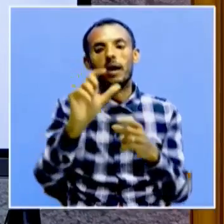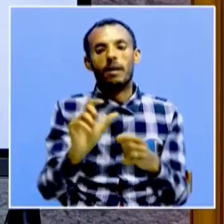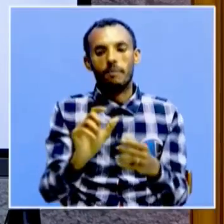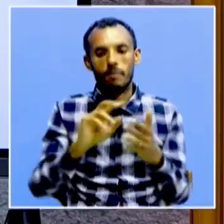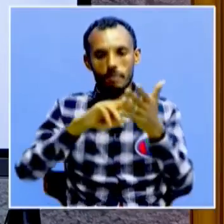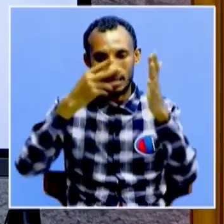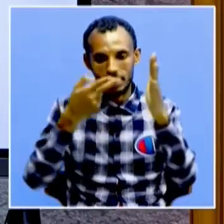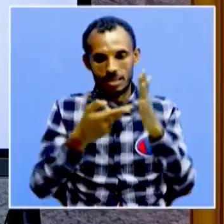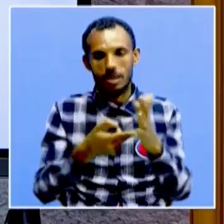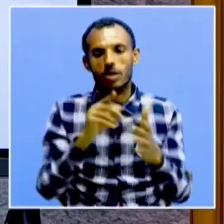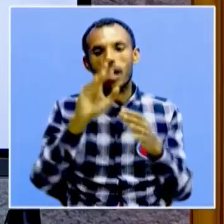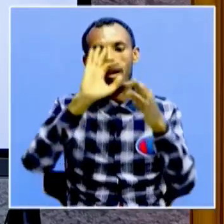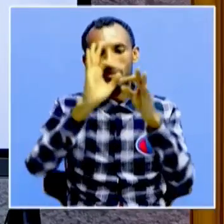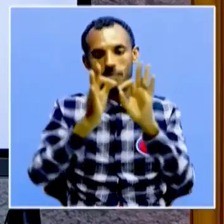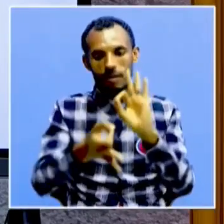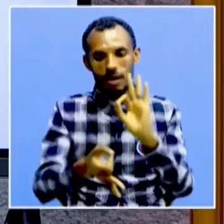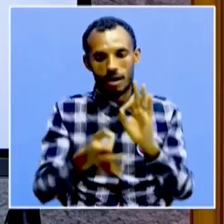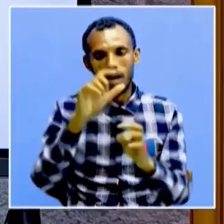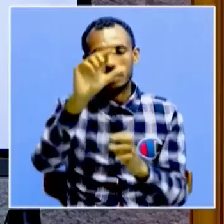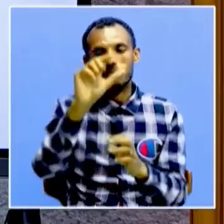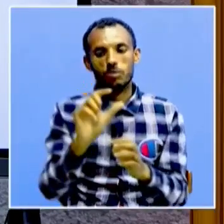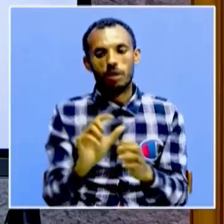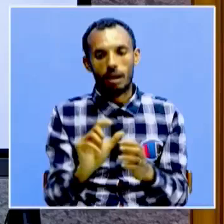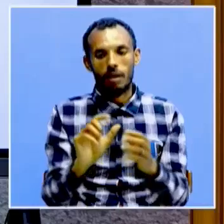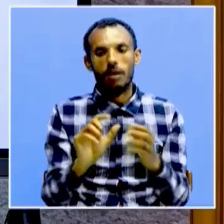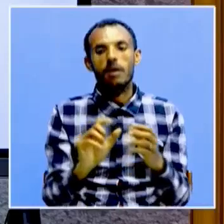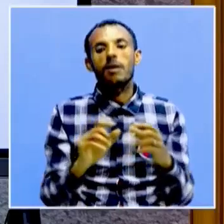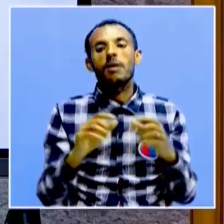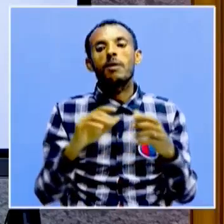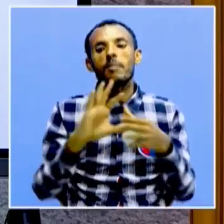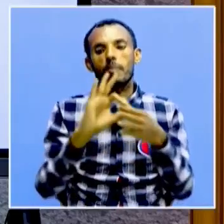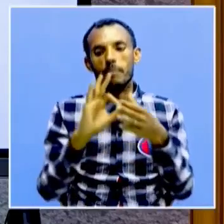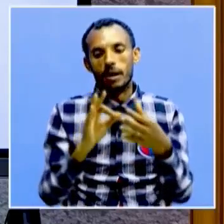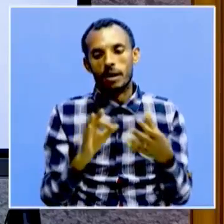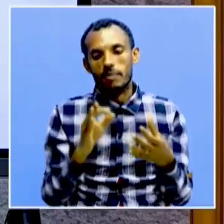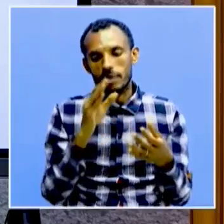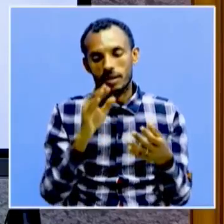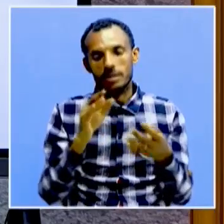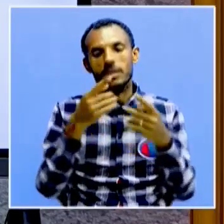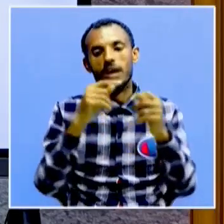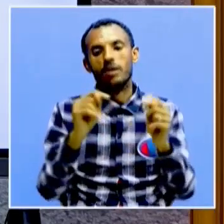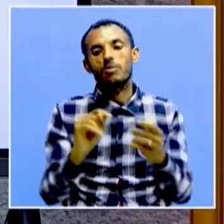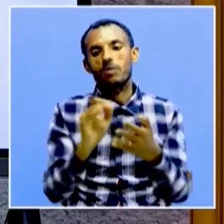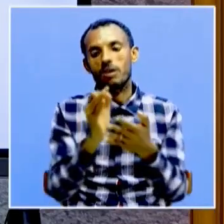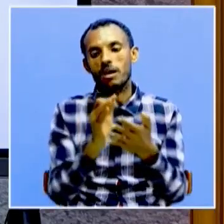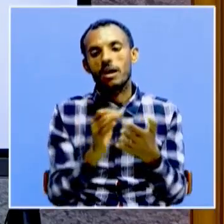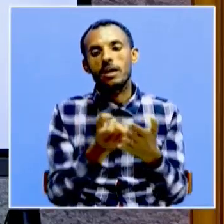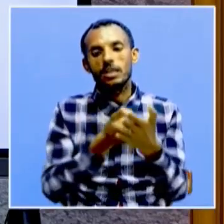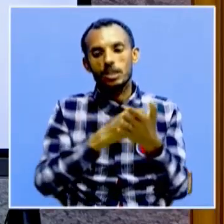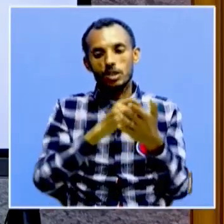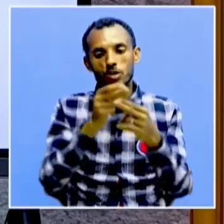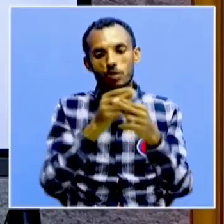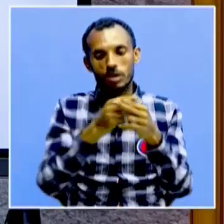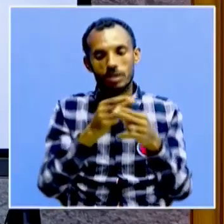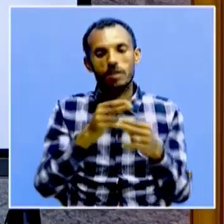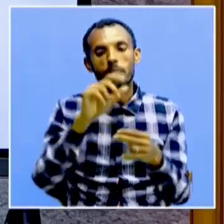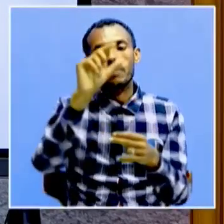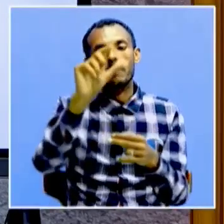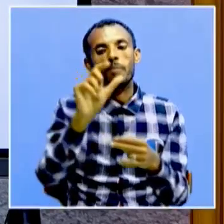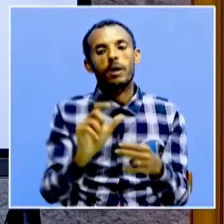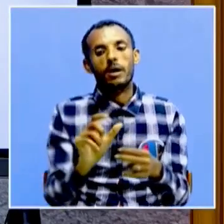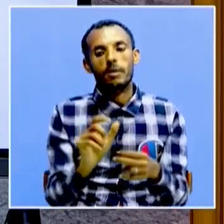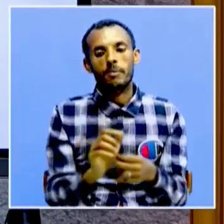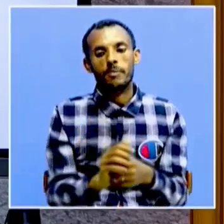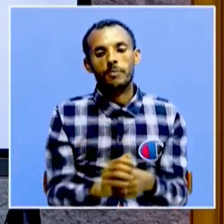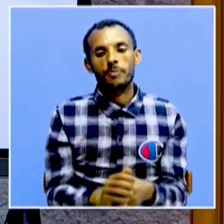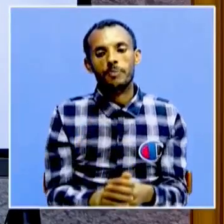is. You can define expository paragraph, and you even try to write short expository paragraphs,